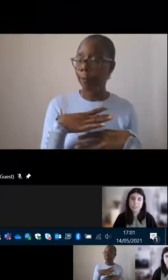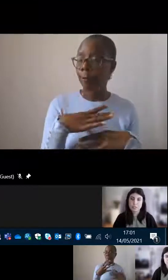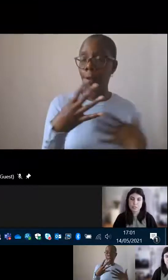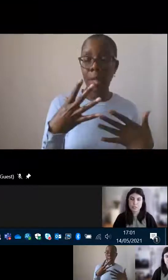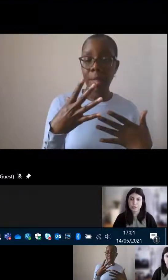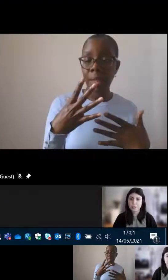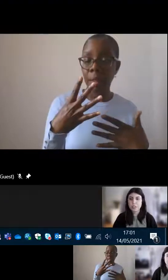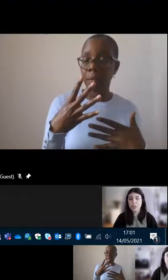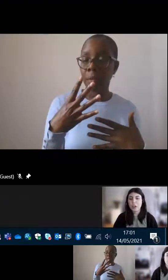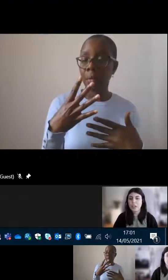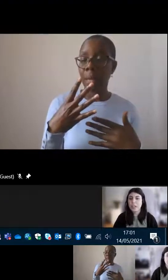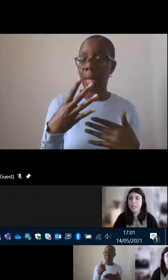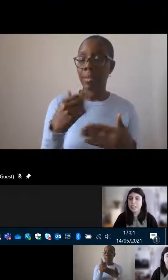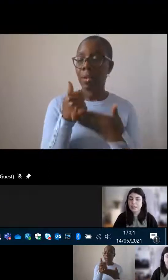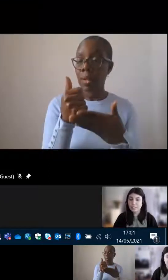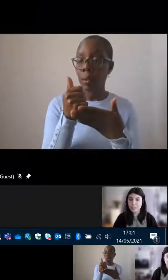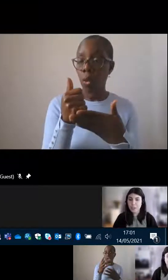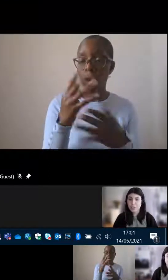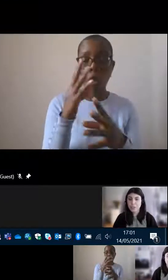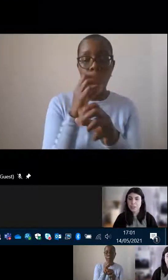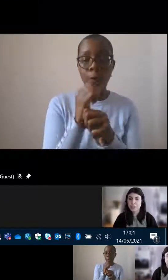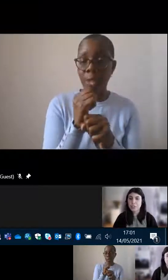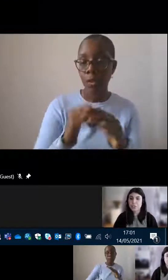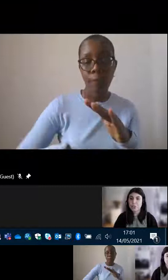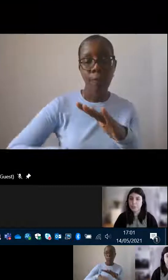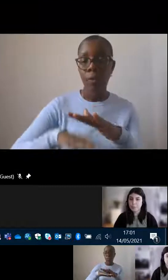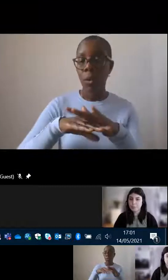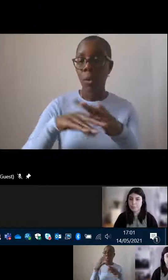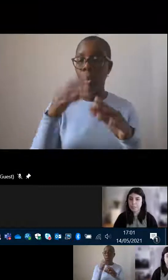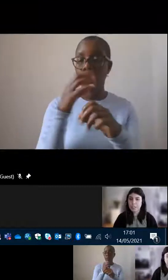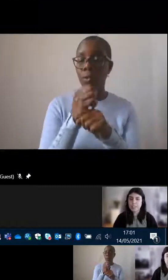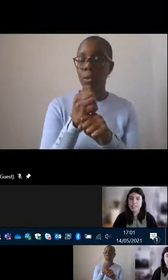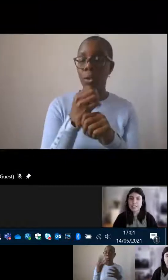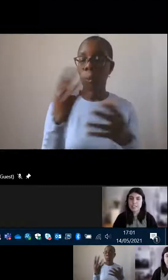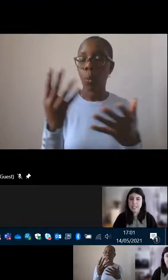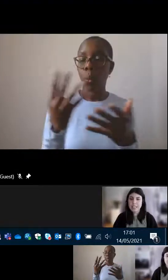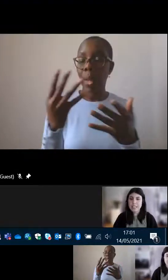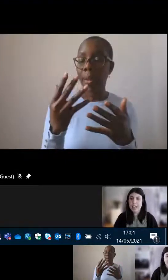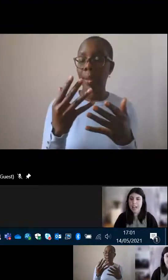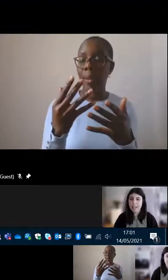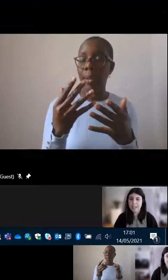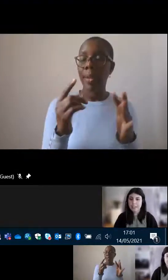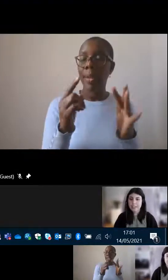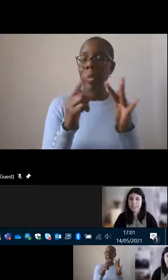completely confidential, on info Newham